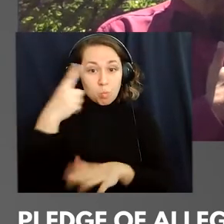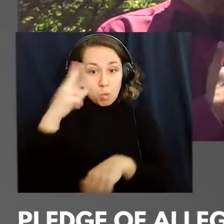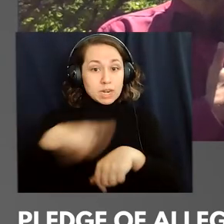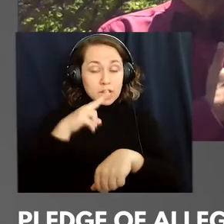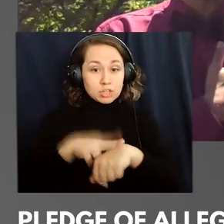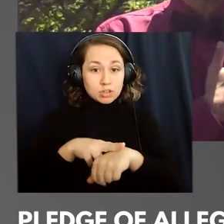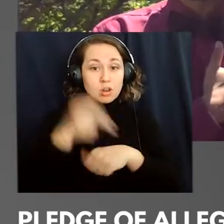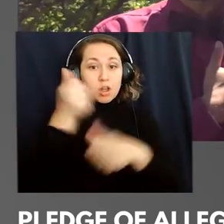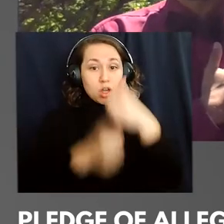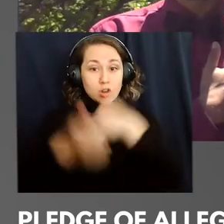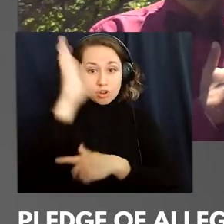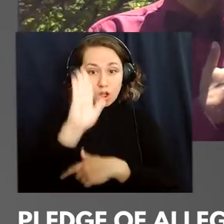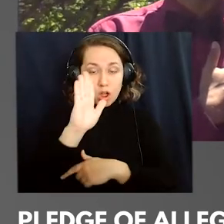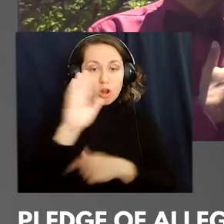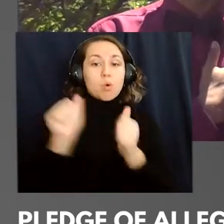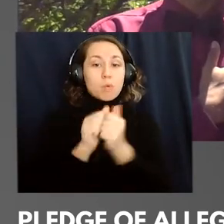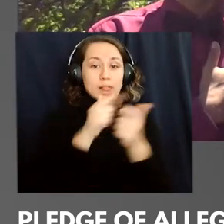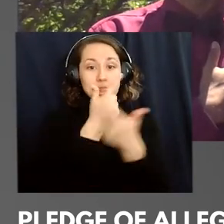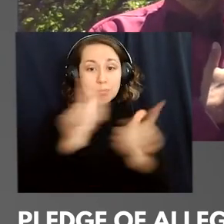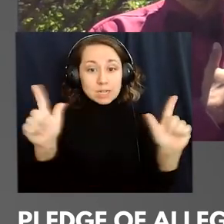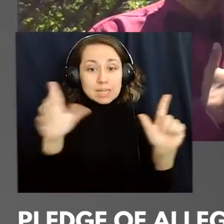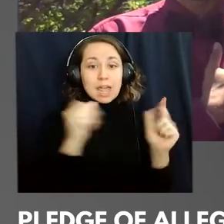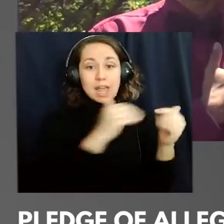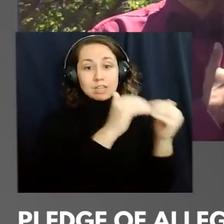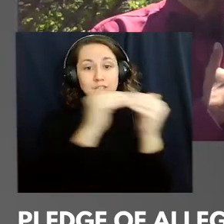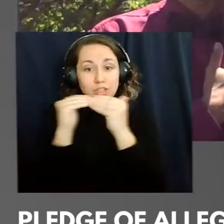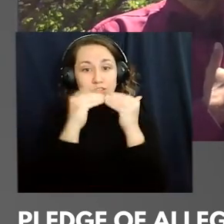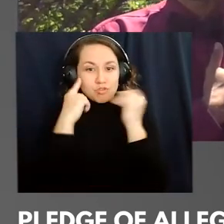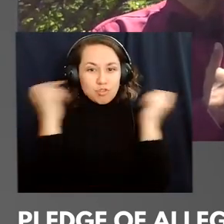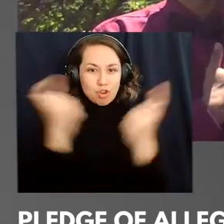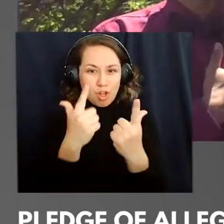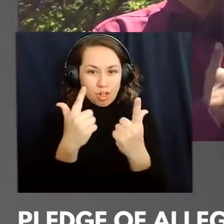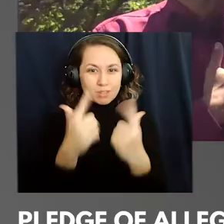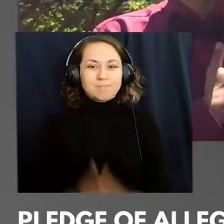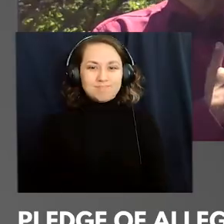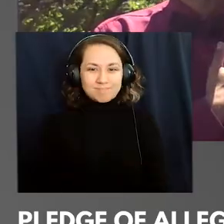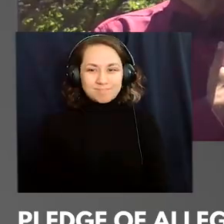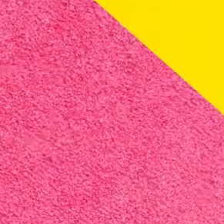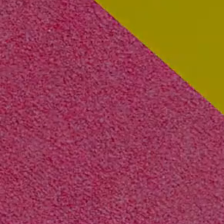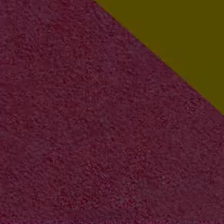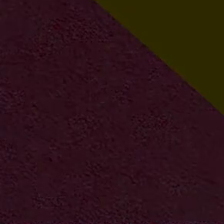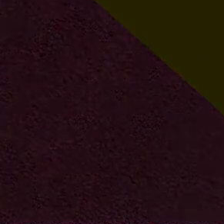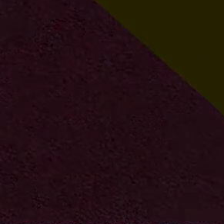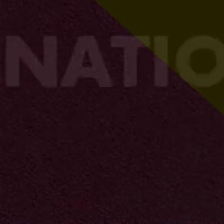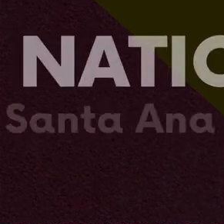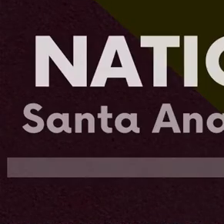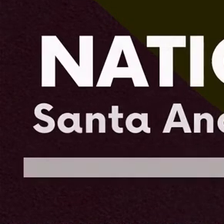one nation under God, indivisible, with liberty and justice for all.